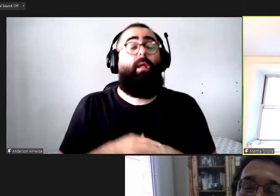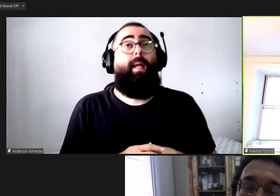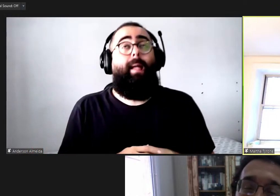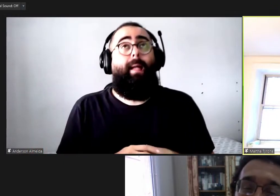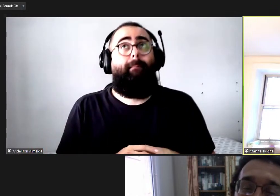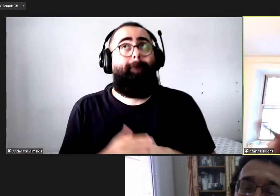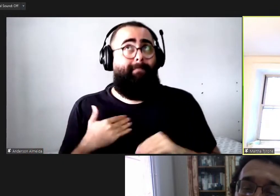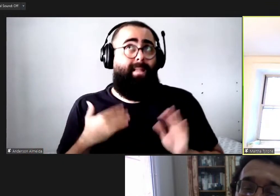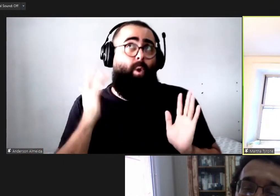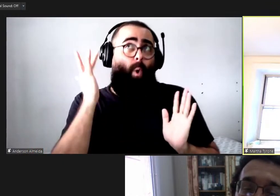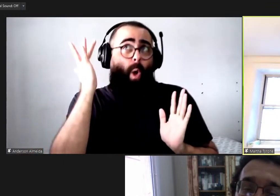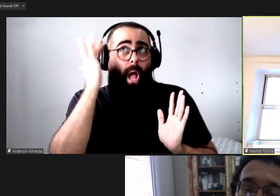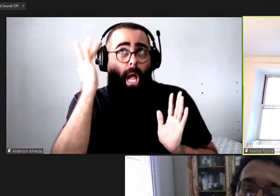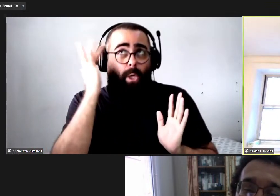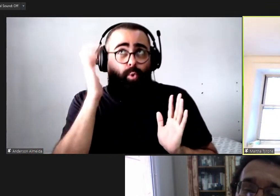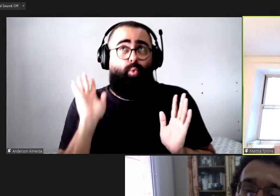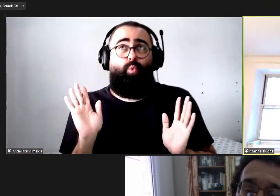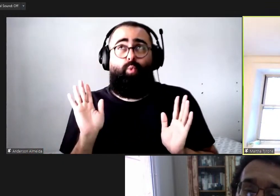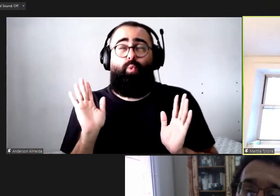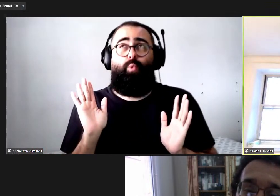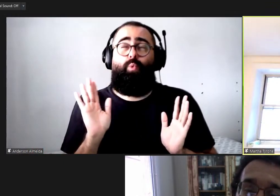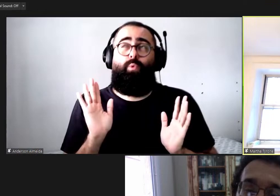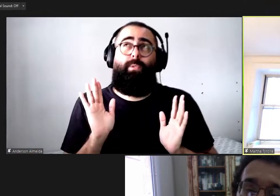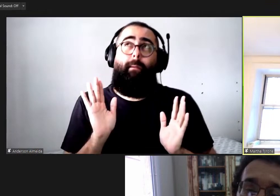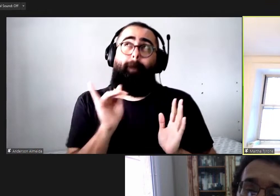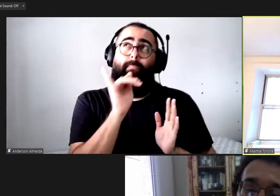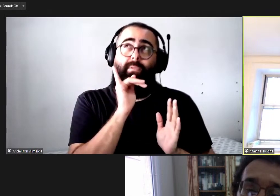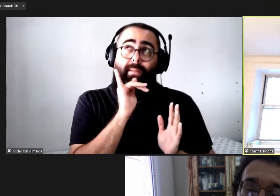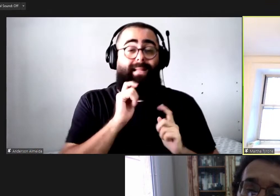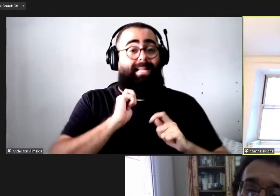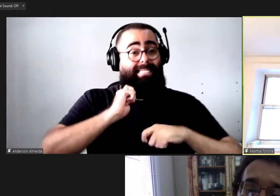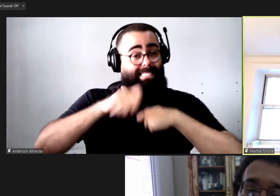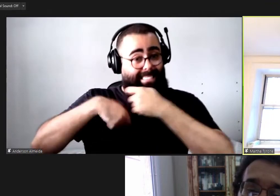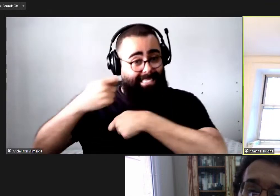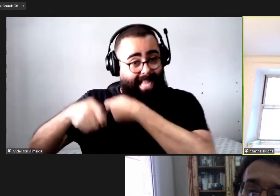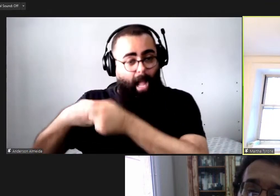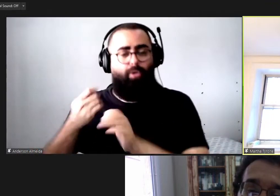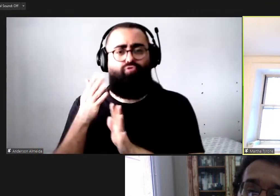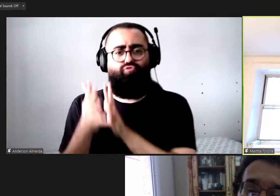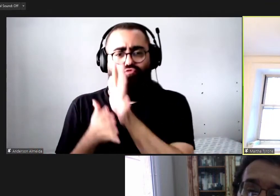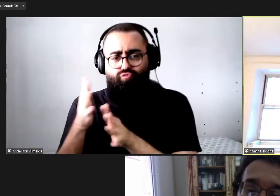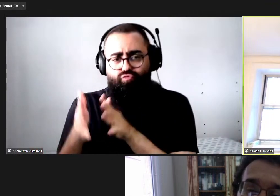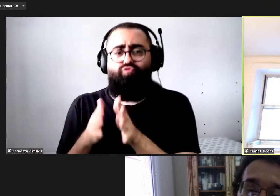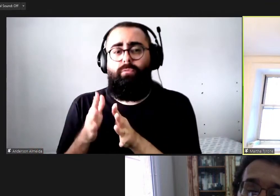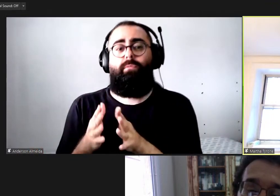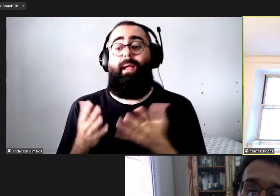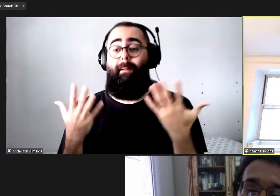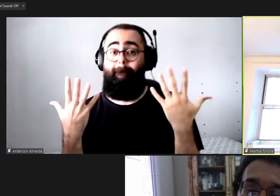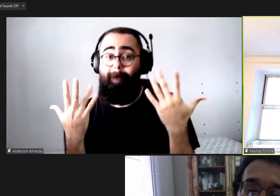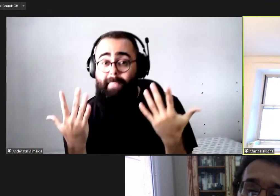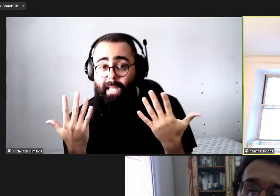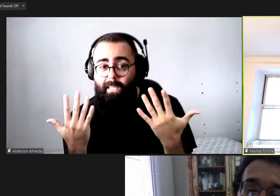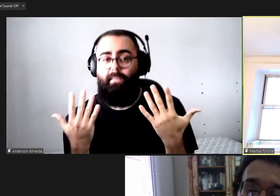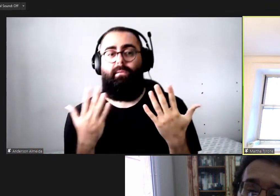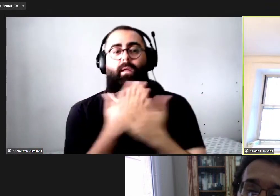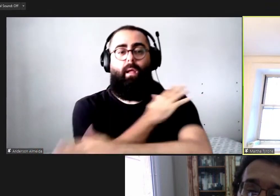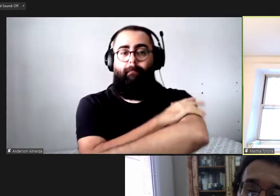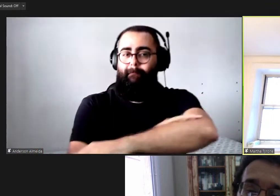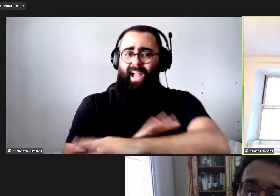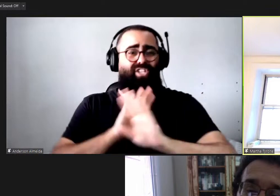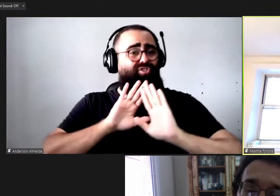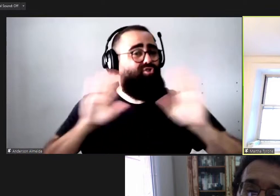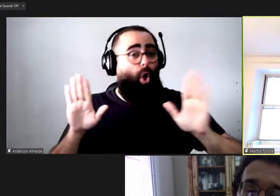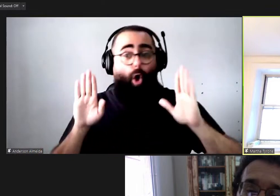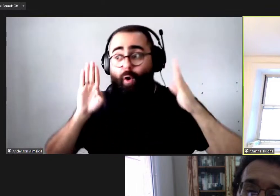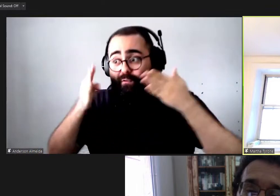of the realization of signs is in what the hands and arms are doing. But